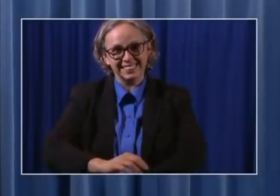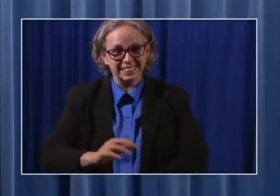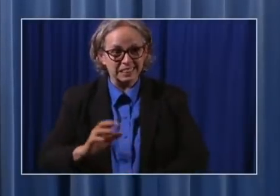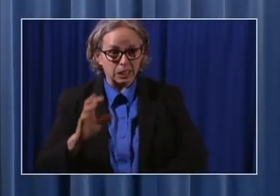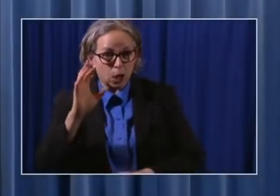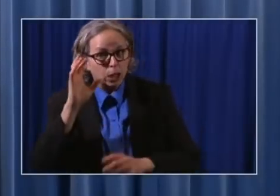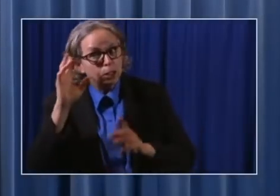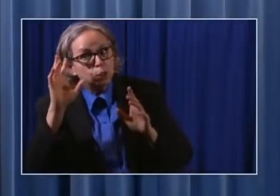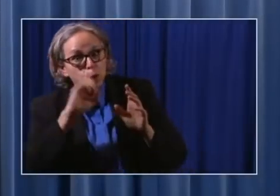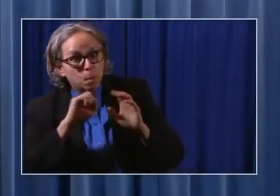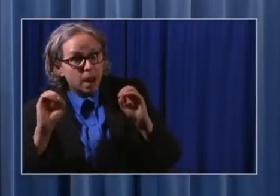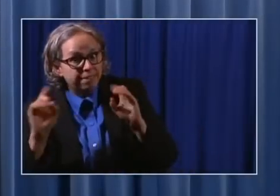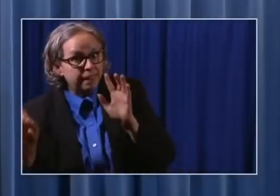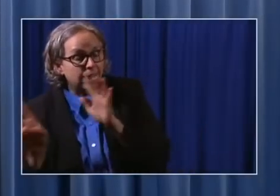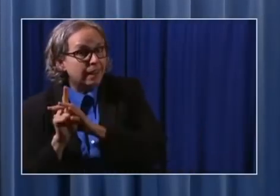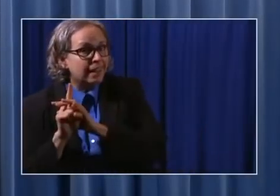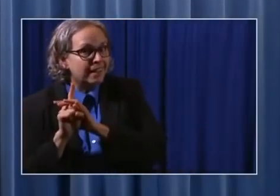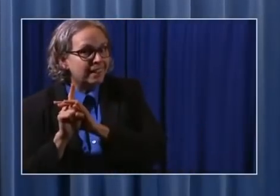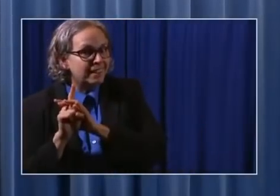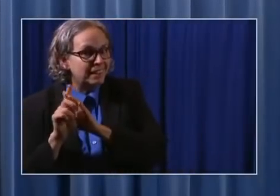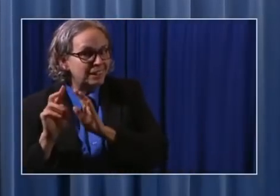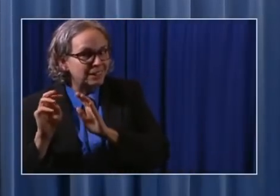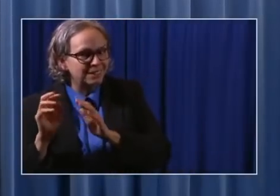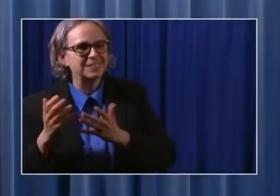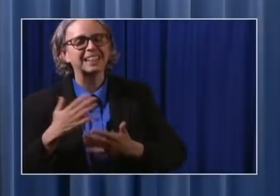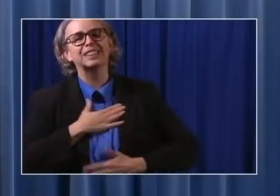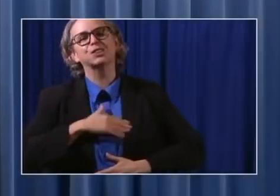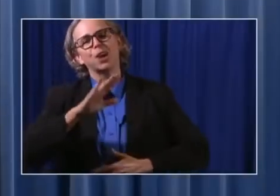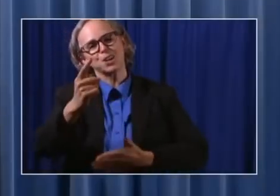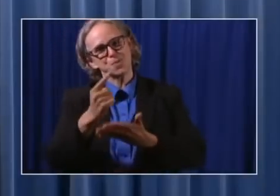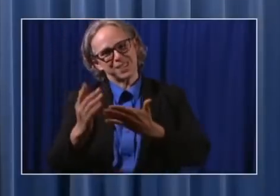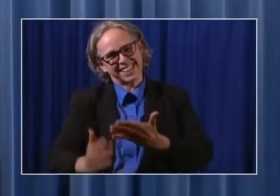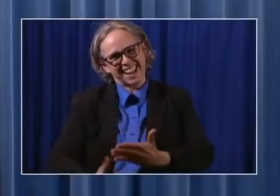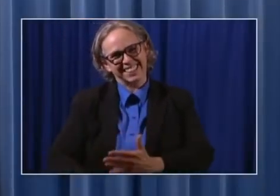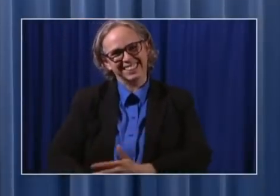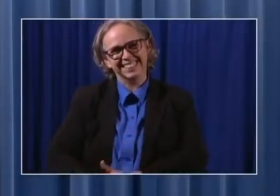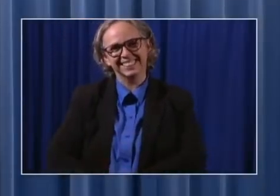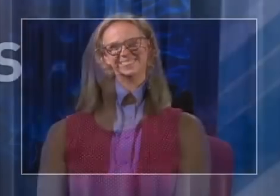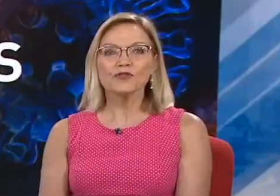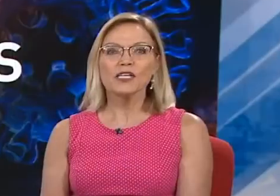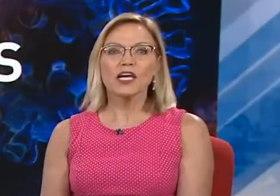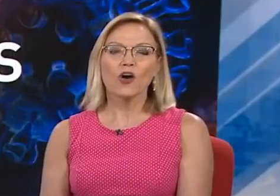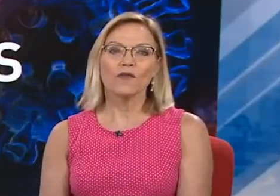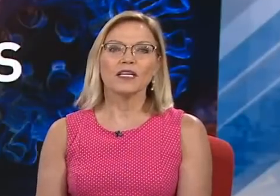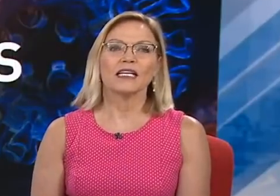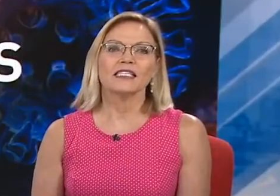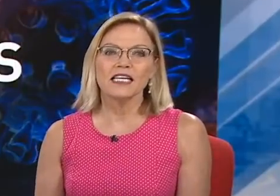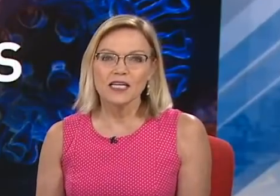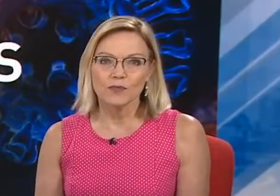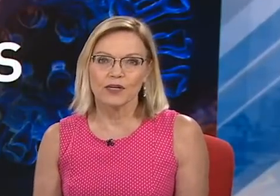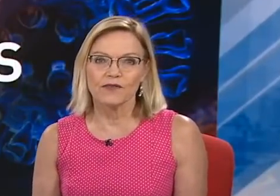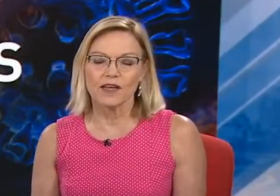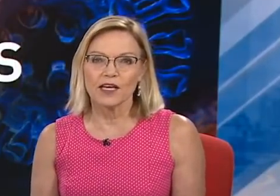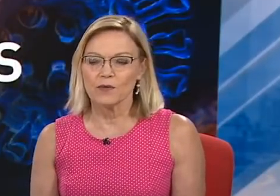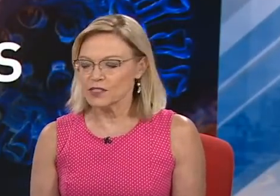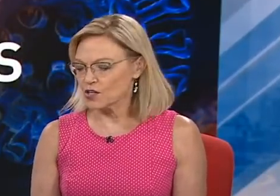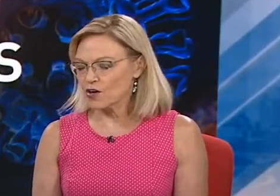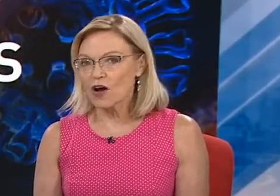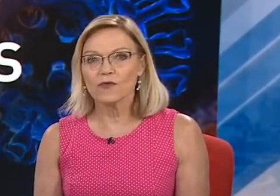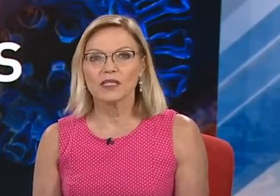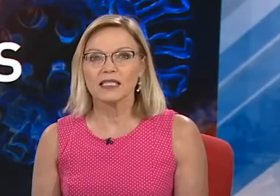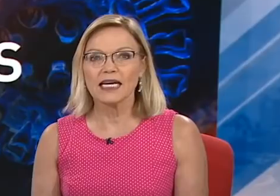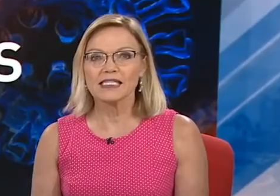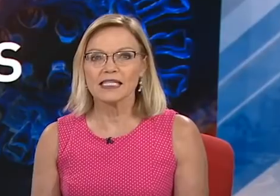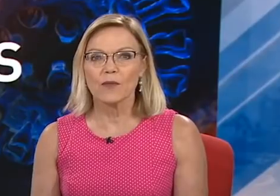that occurs before then. Have a good weekend, everybody. You've been listening to Governor DeWine's Thursday COVID-19 briefing. We